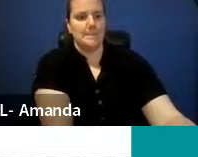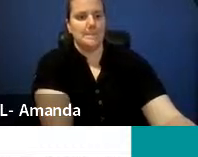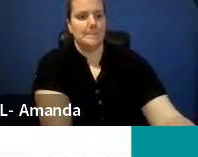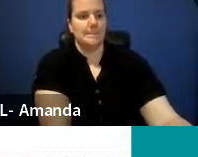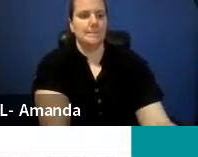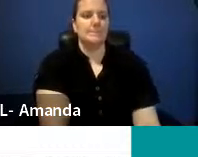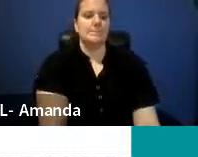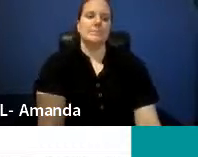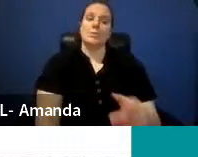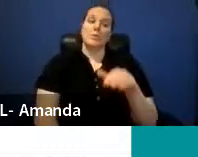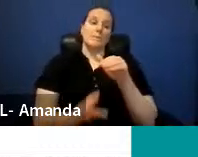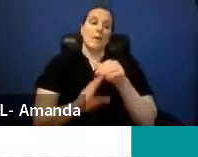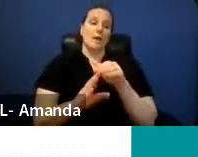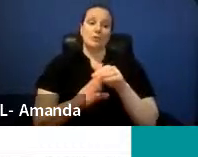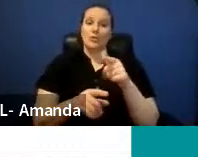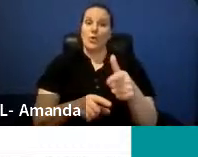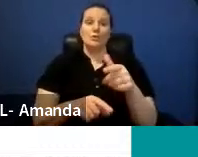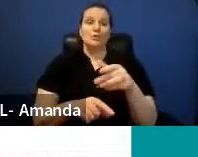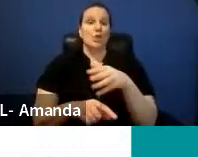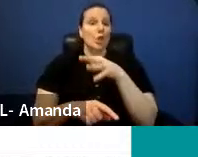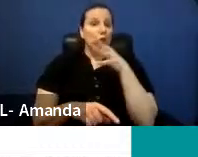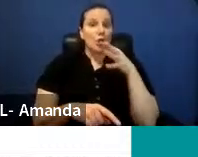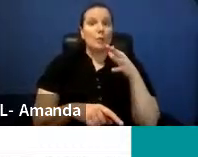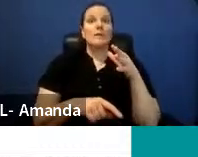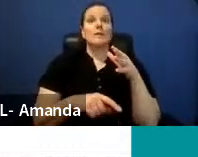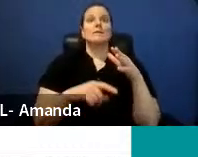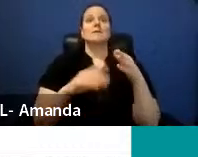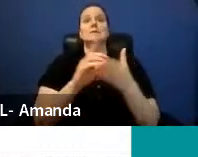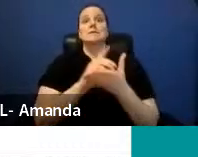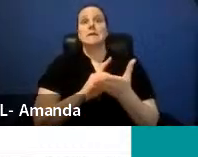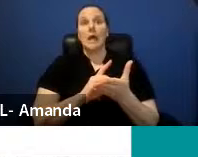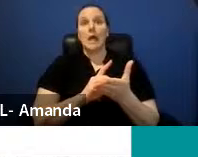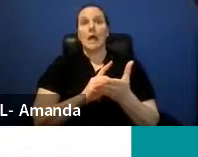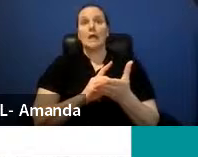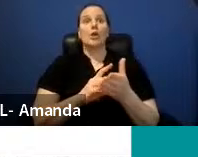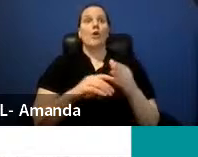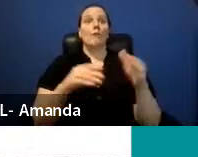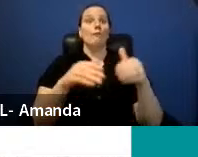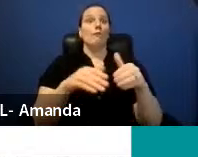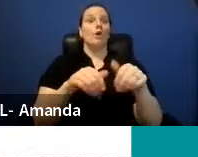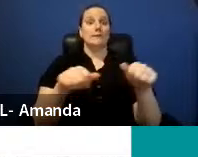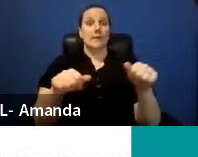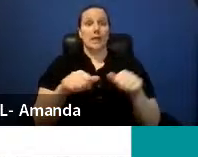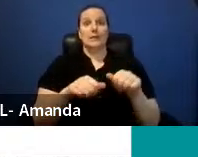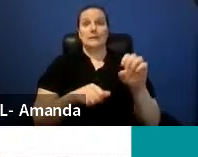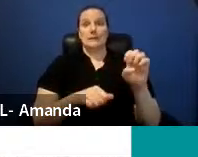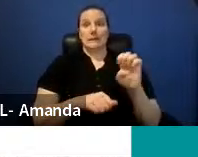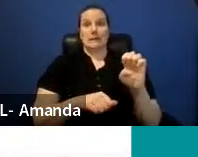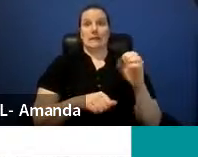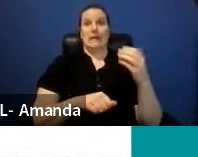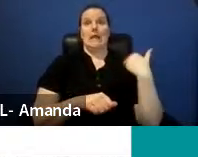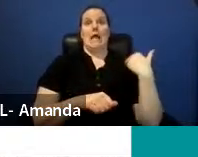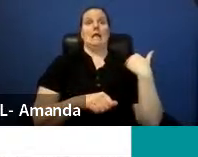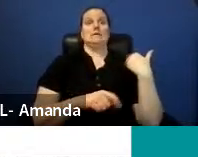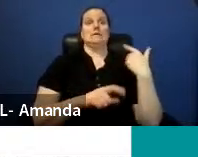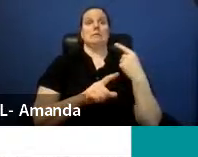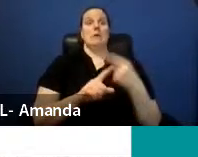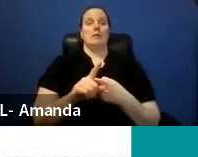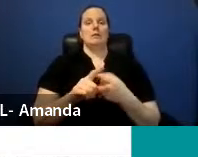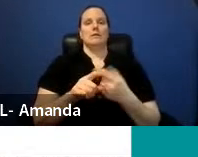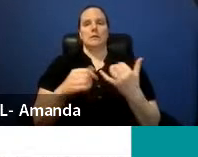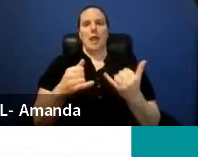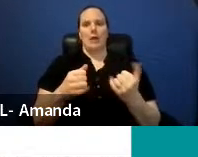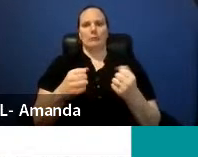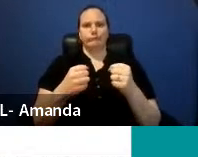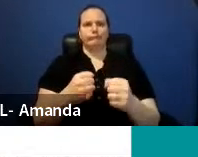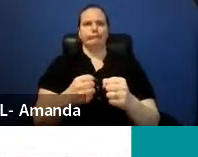focus areas. Last month, we were focused on urban design focus area E. Here, in bold